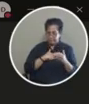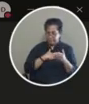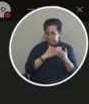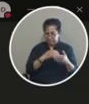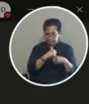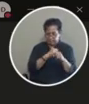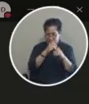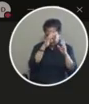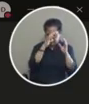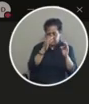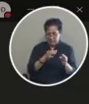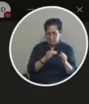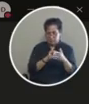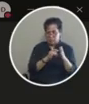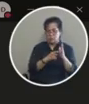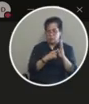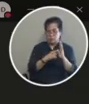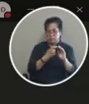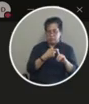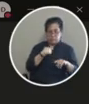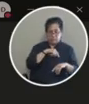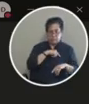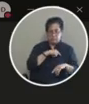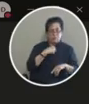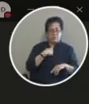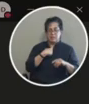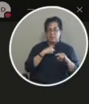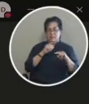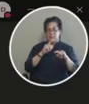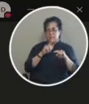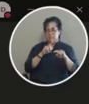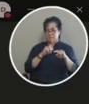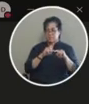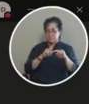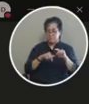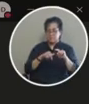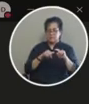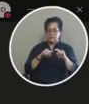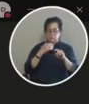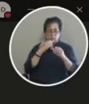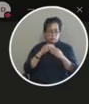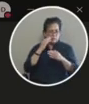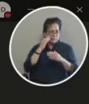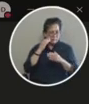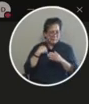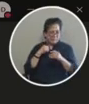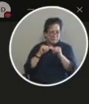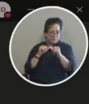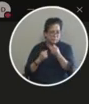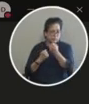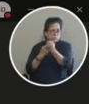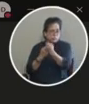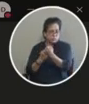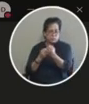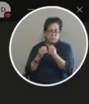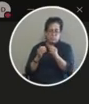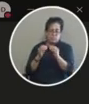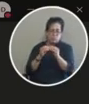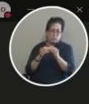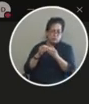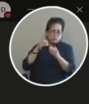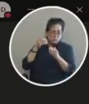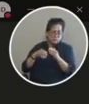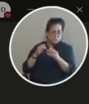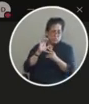hard decisions that are required of us. I can no longer, in good conscience, continue to support the most expensive